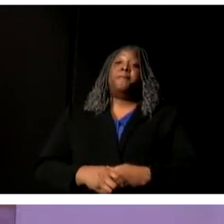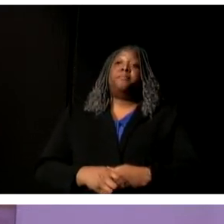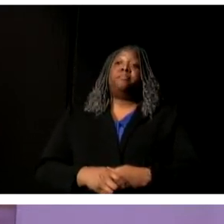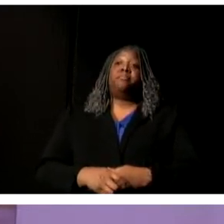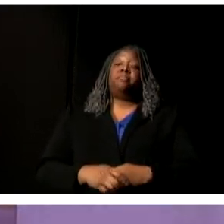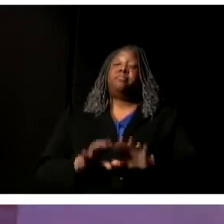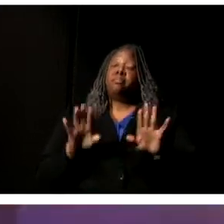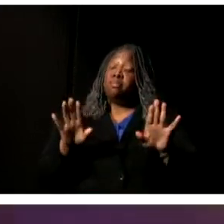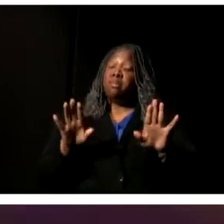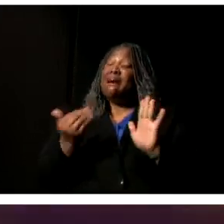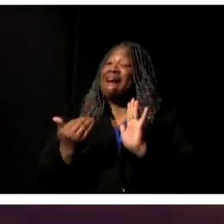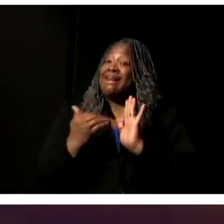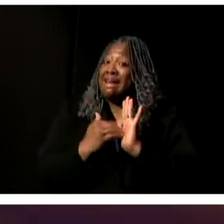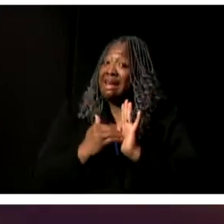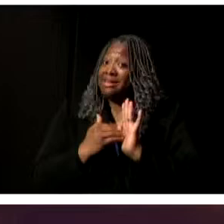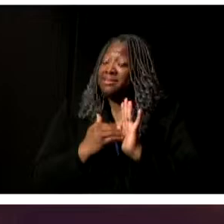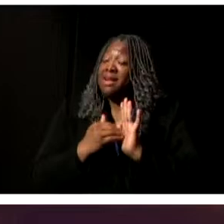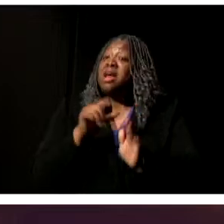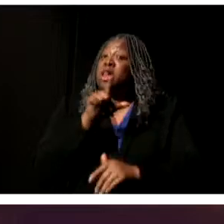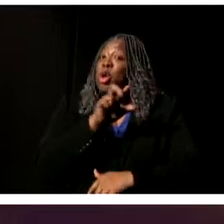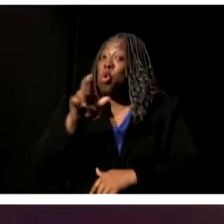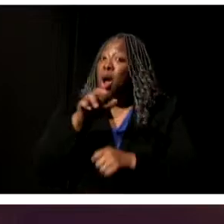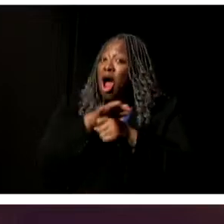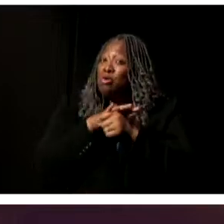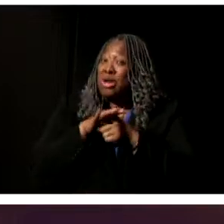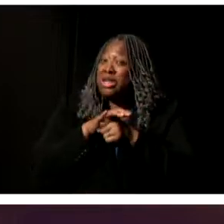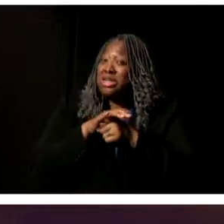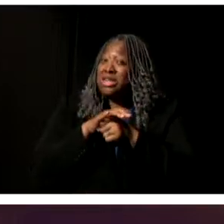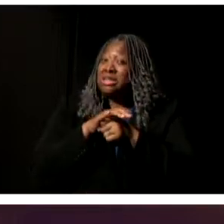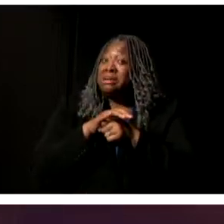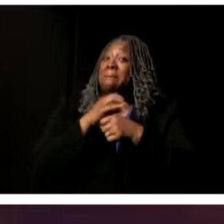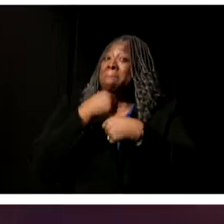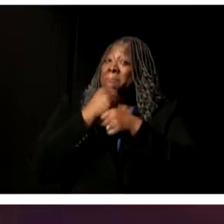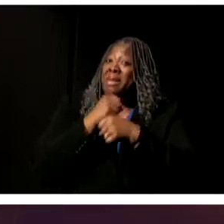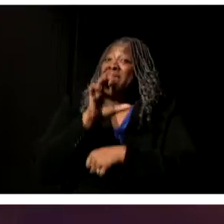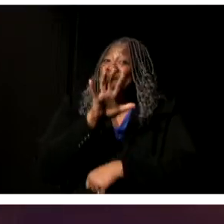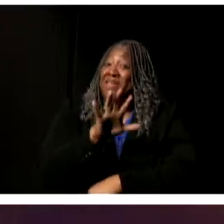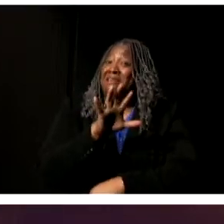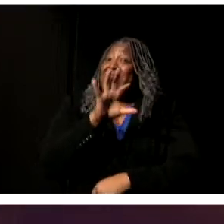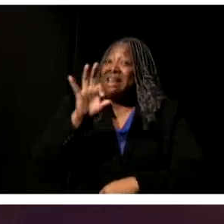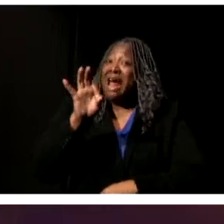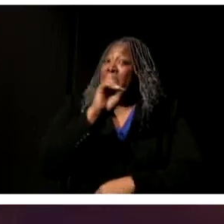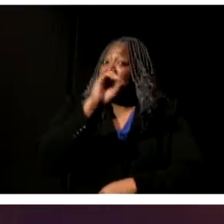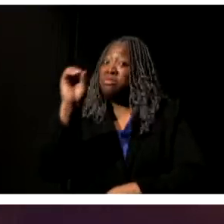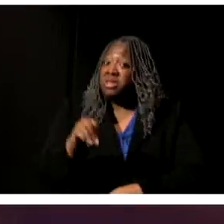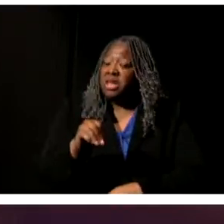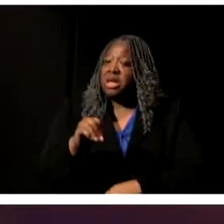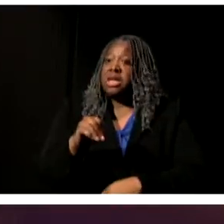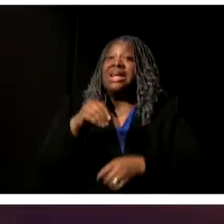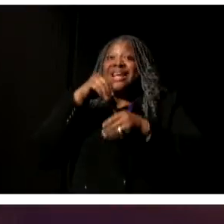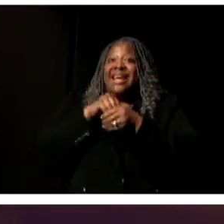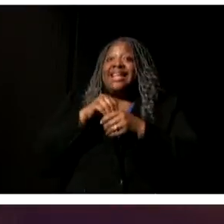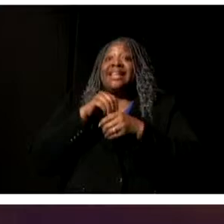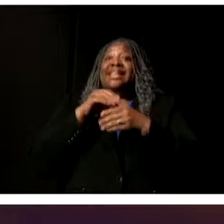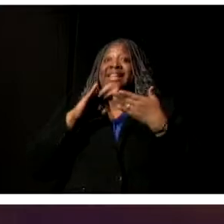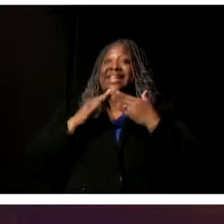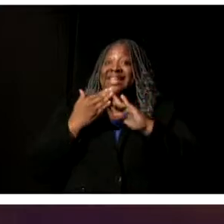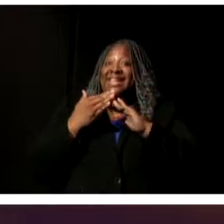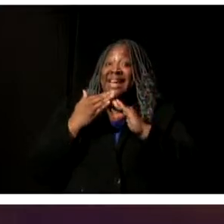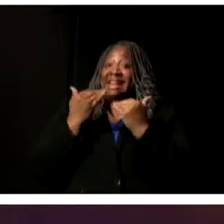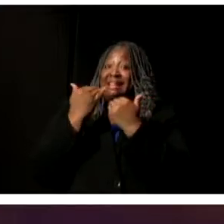You hear me again. The Little Rock region produced 59%. Within the city limits